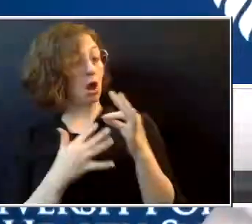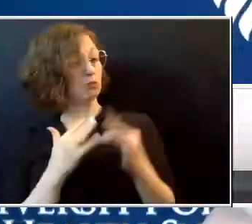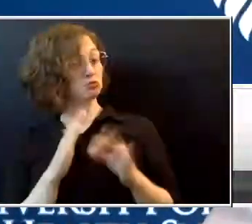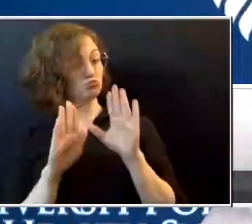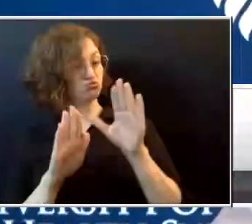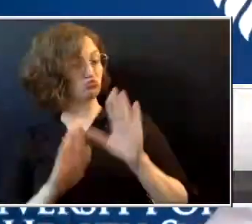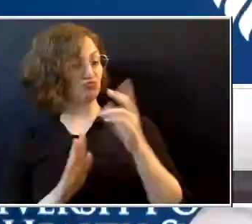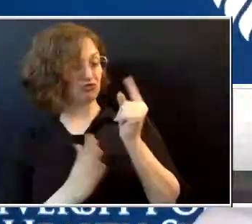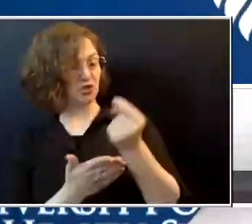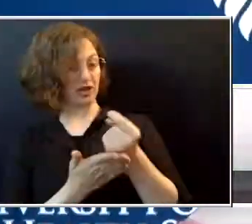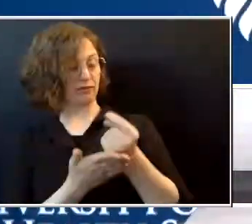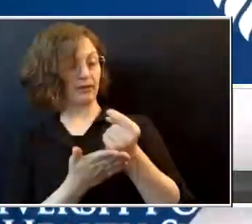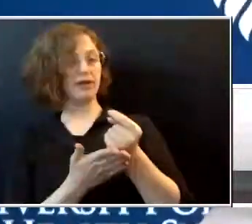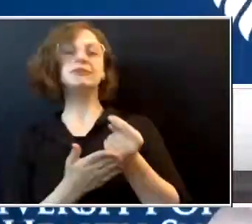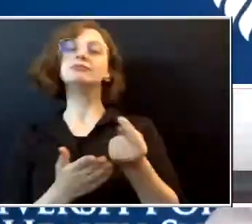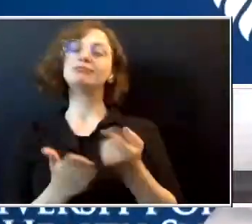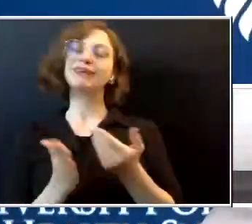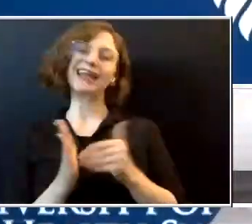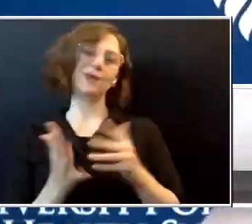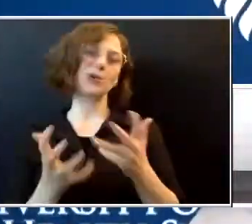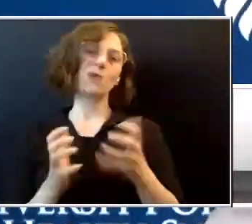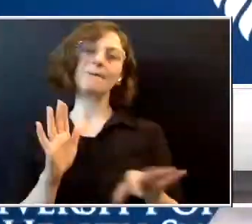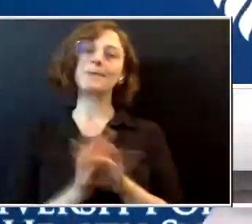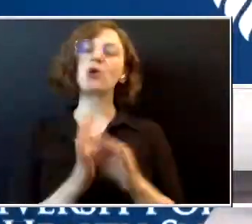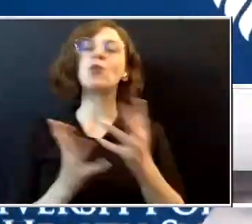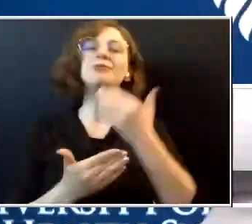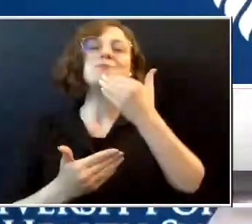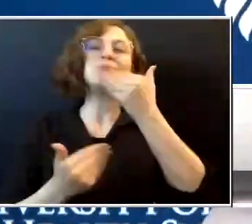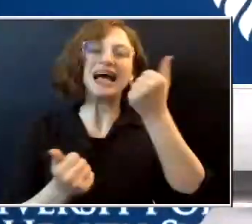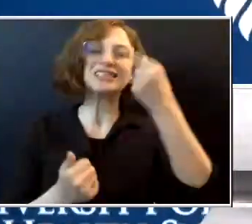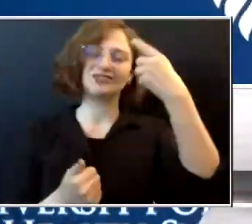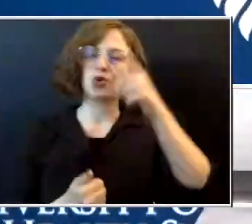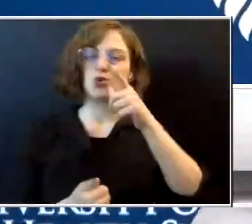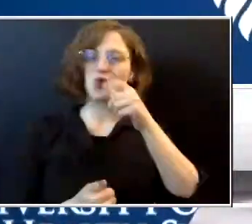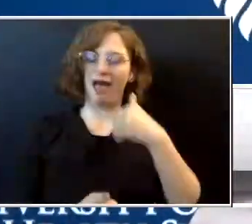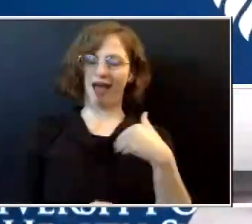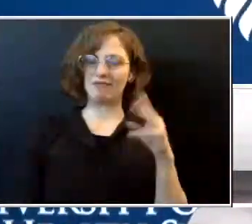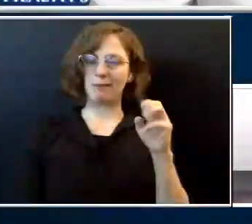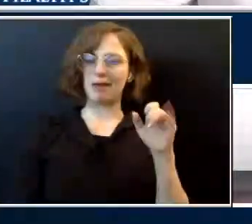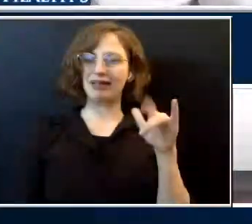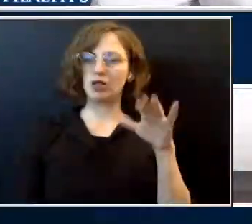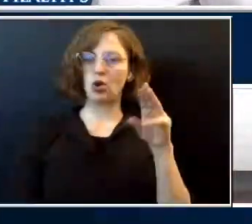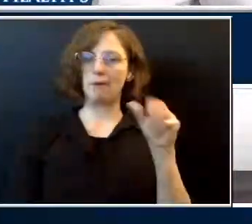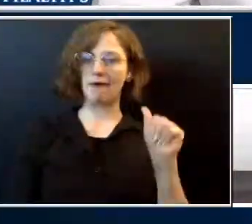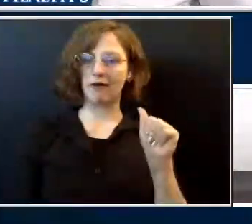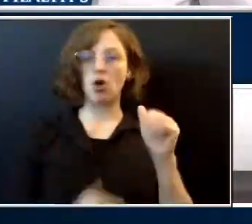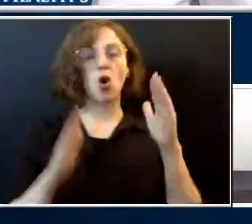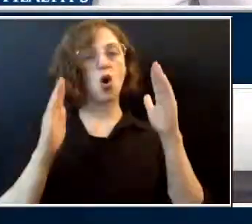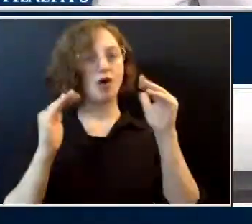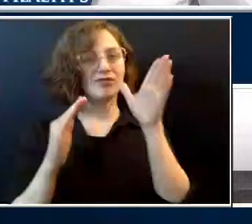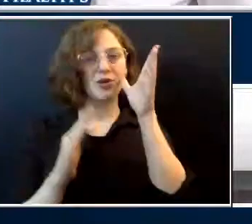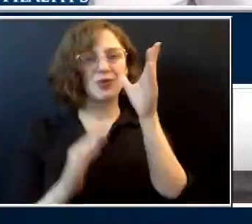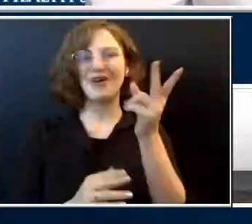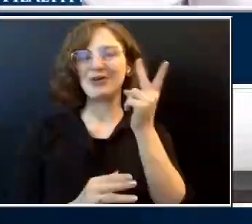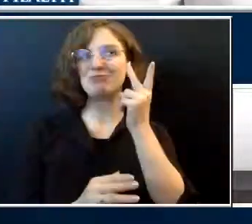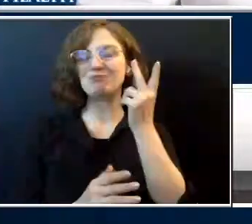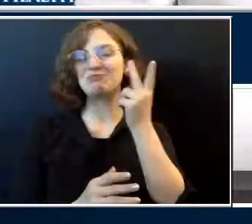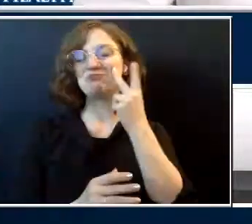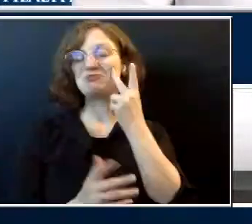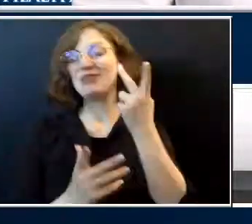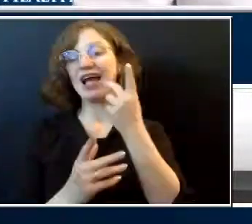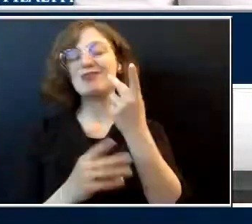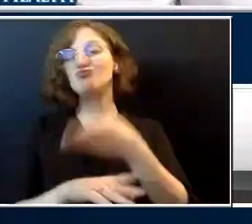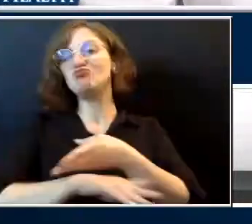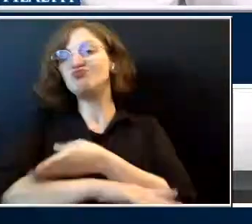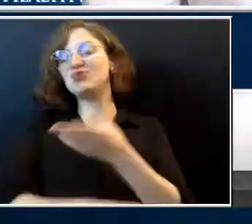treatment and the quality of life for our myeloma patients. So hopefully that we will hear it soon. You know, that is really great news, and we appreciate your being